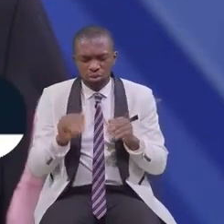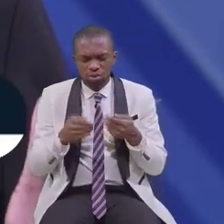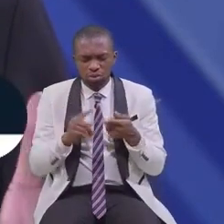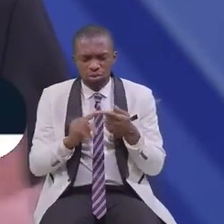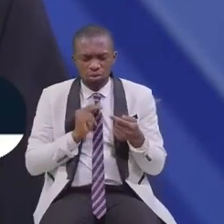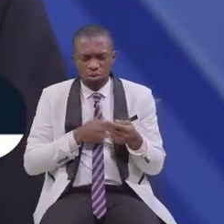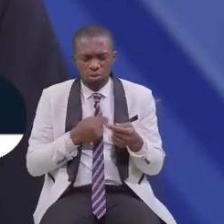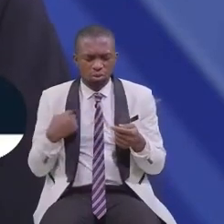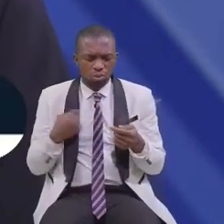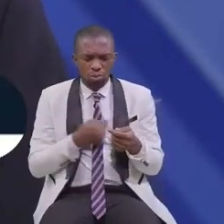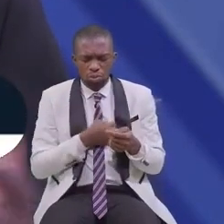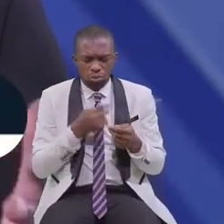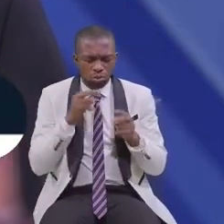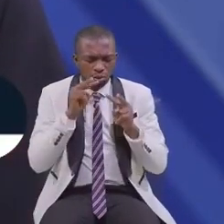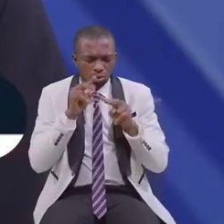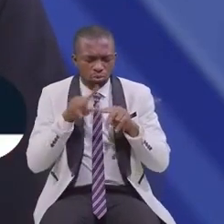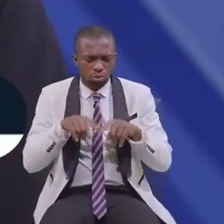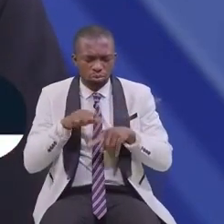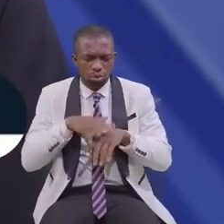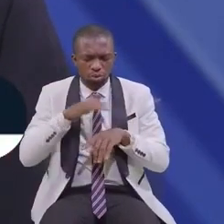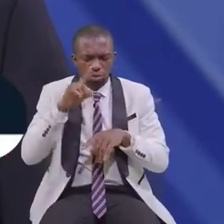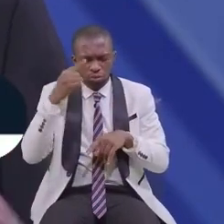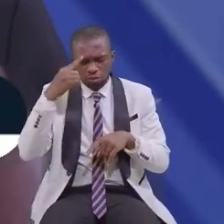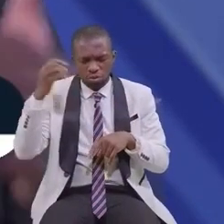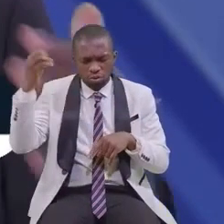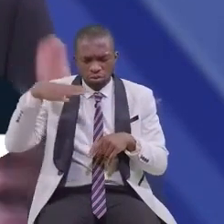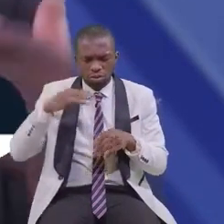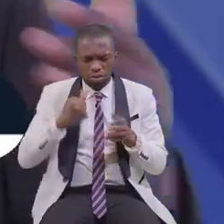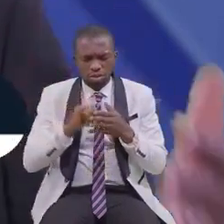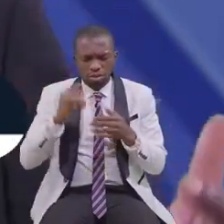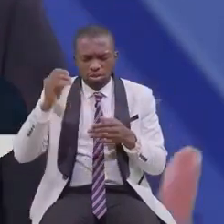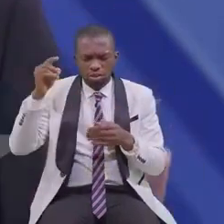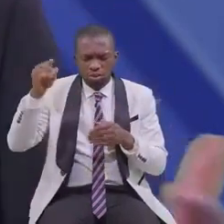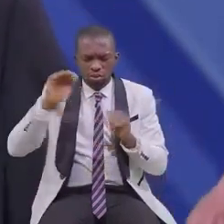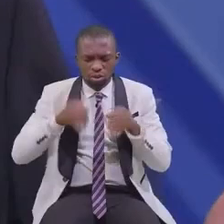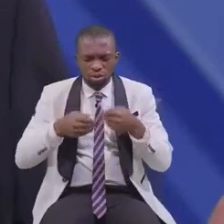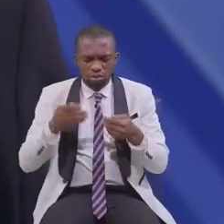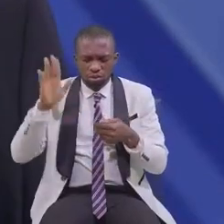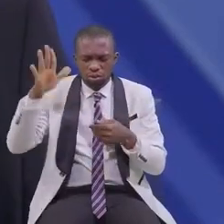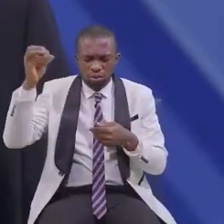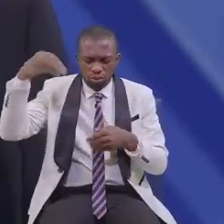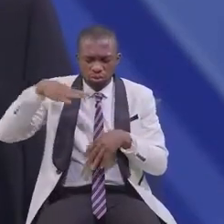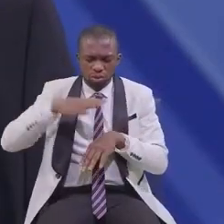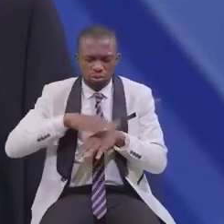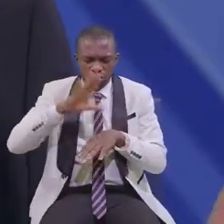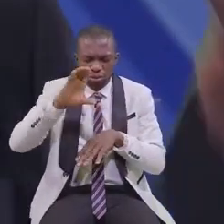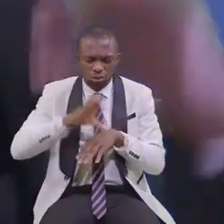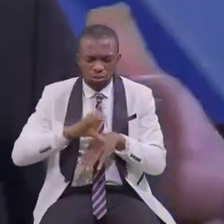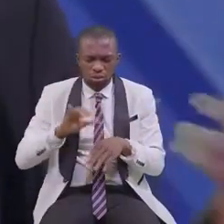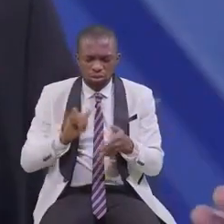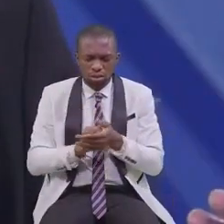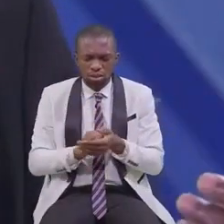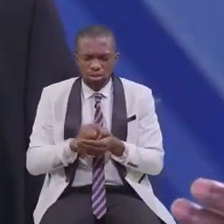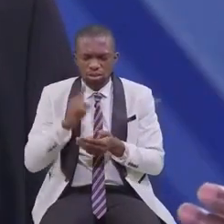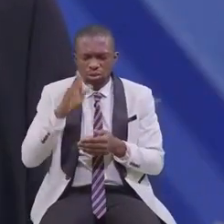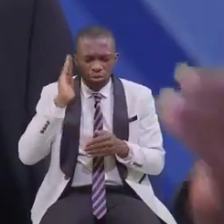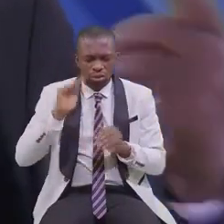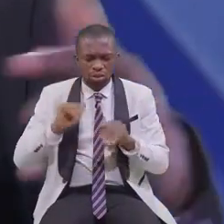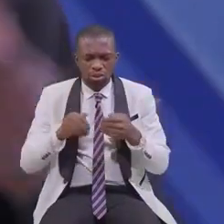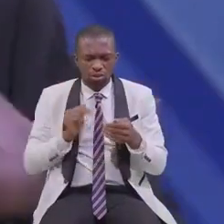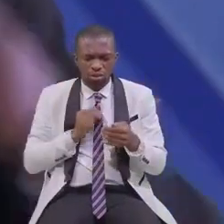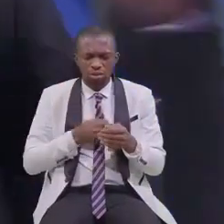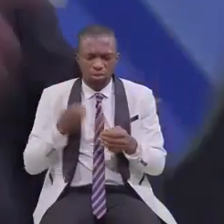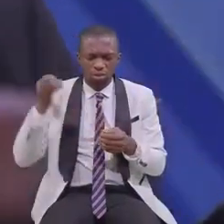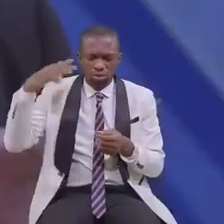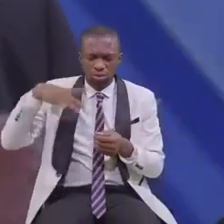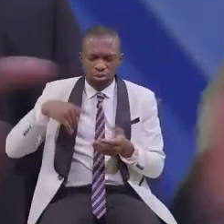looking up unto you for grace. You are the God of all grace. Bestow your grace upon your church that these last days we need more grace to